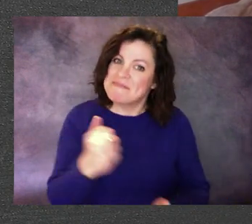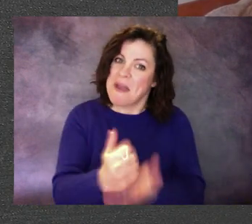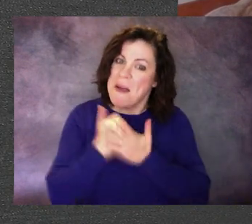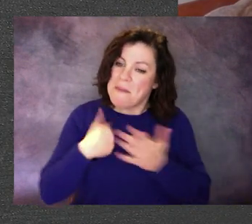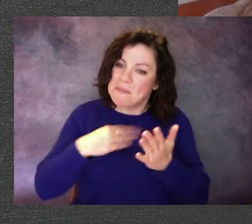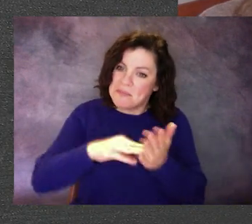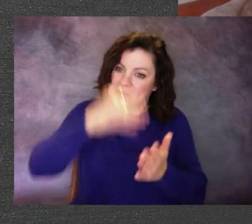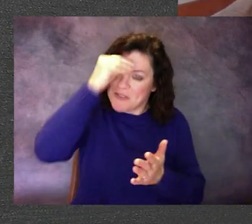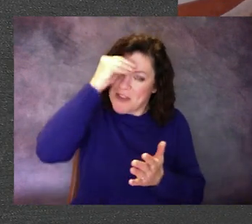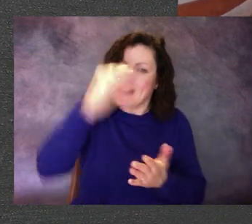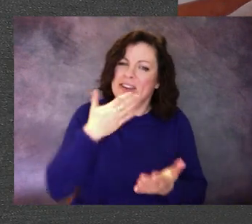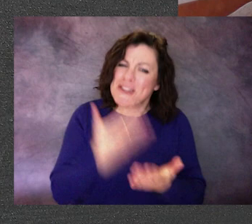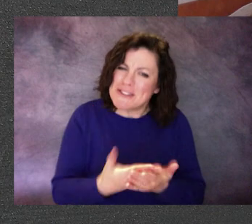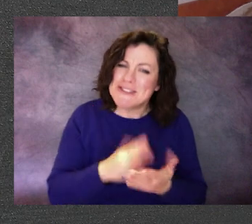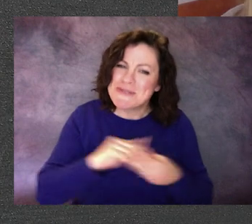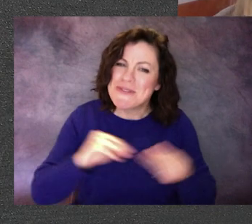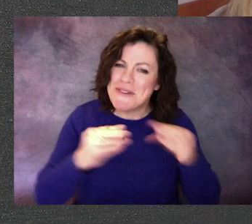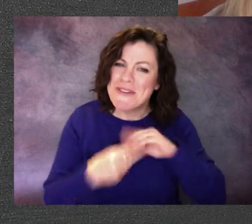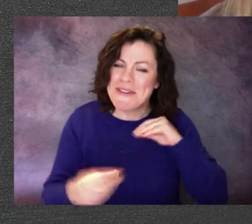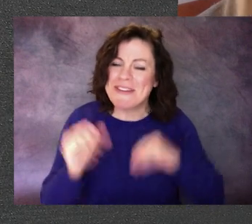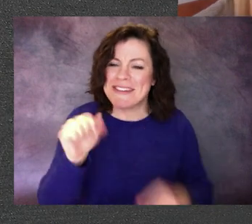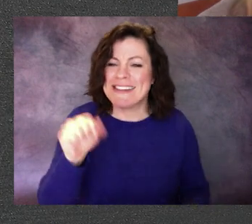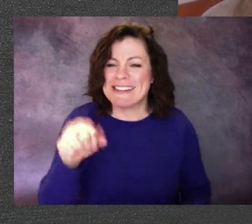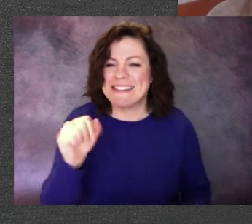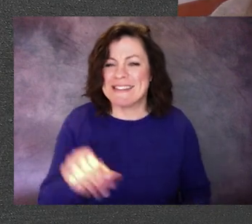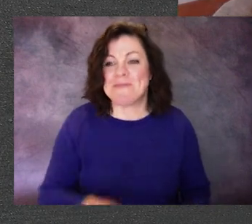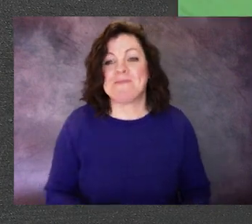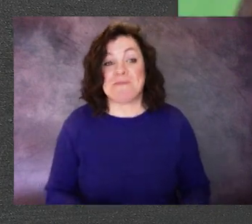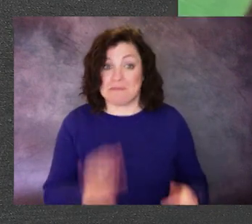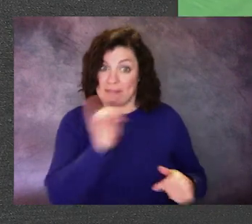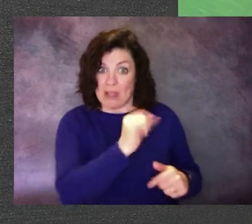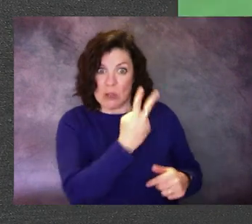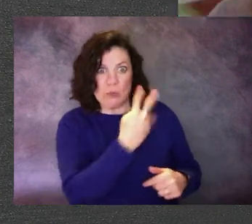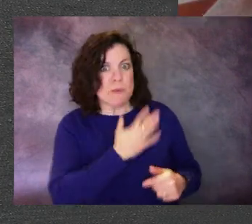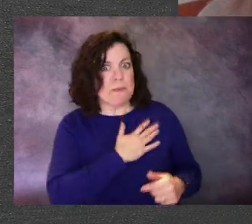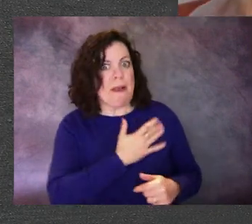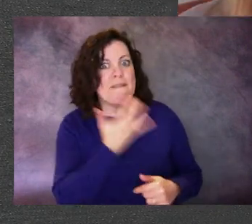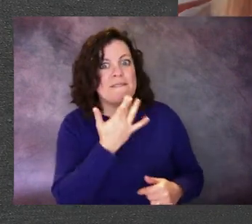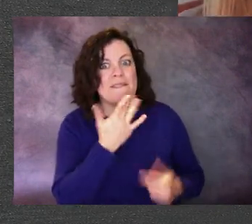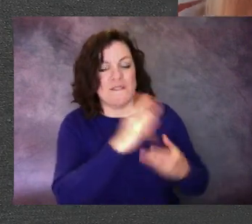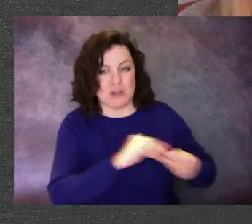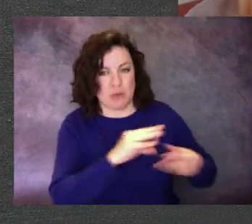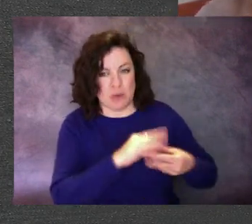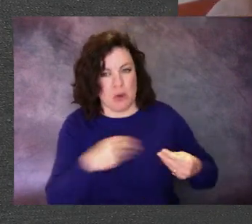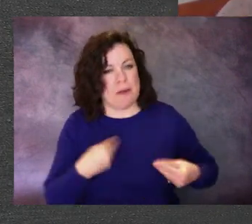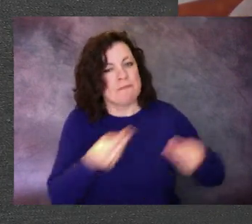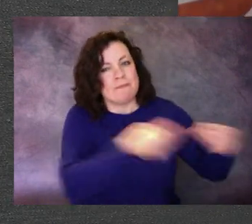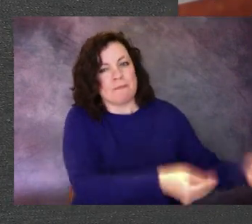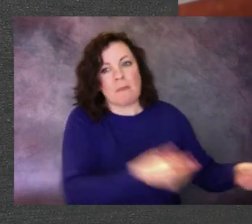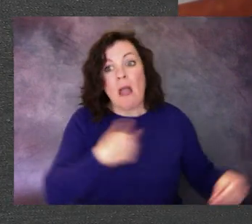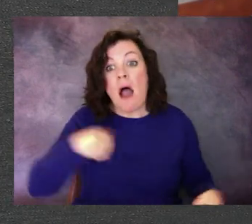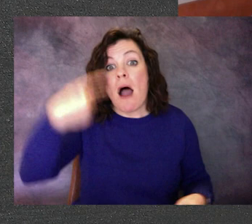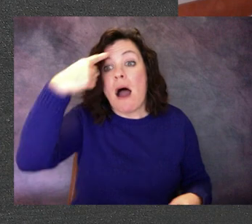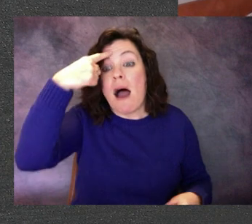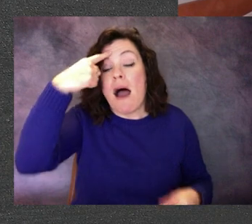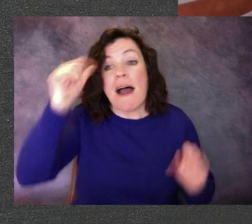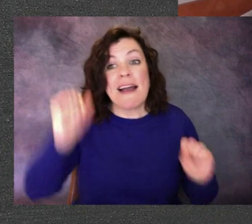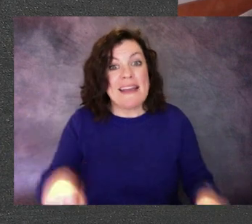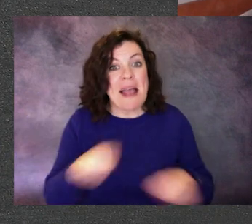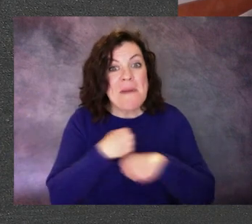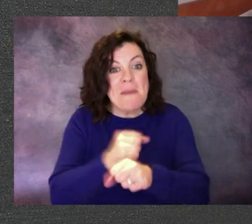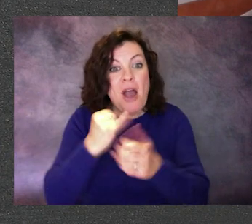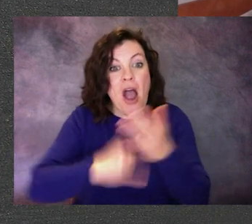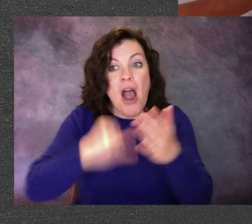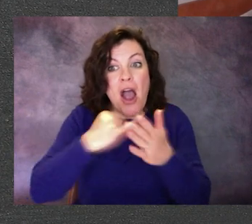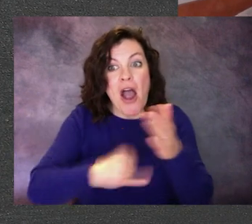she? It's a great story. Well, I shared two of my favorites, and then I went to put them down and thought, oh, I have a great craft